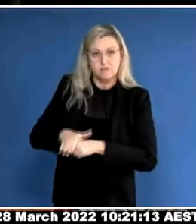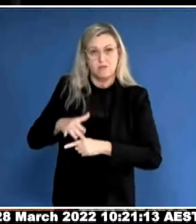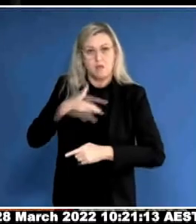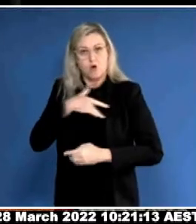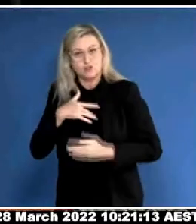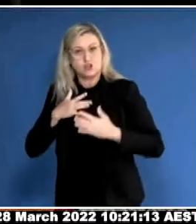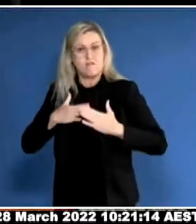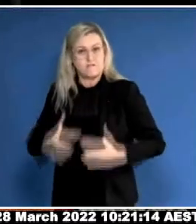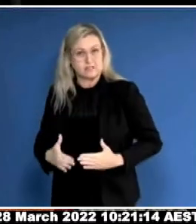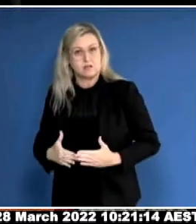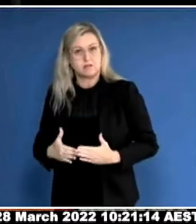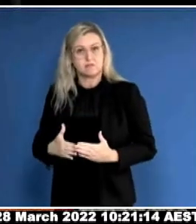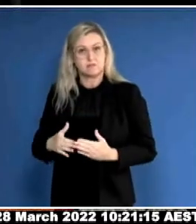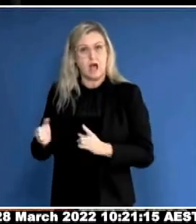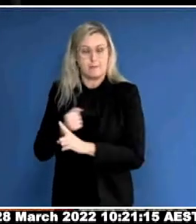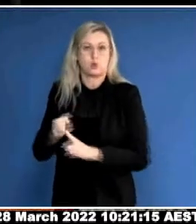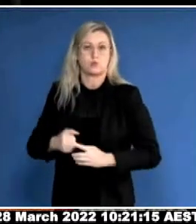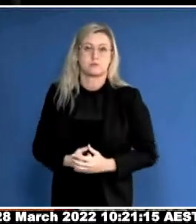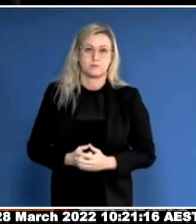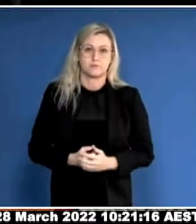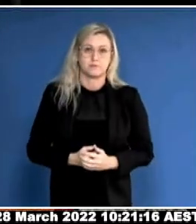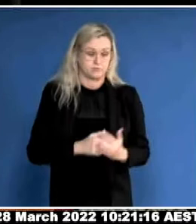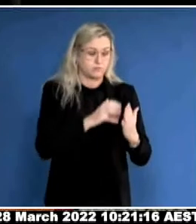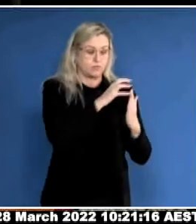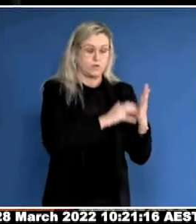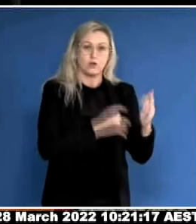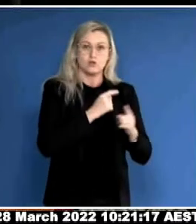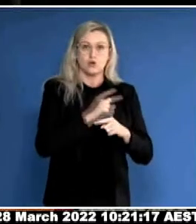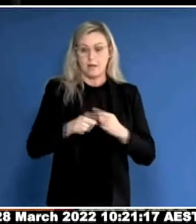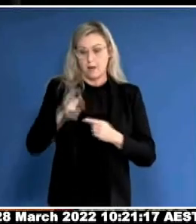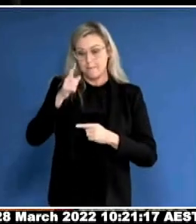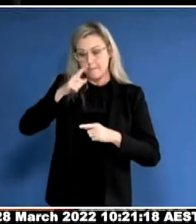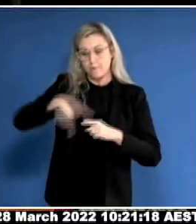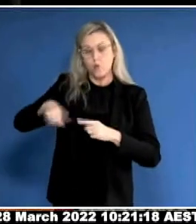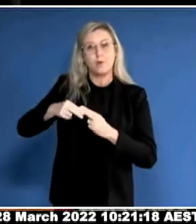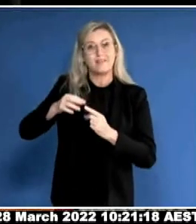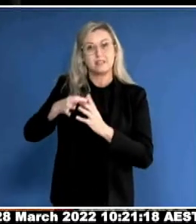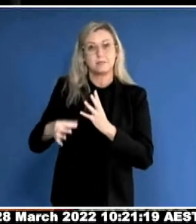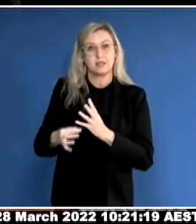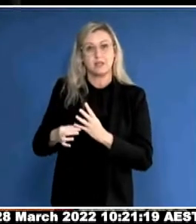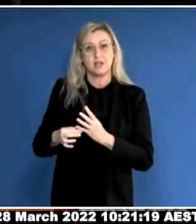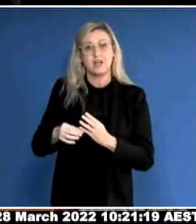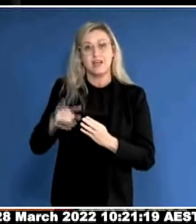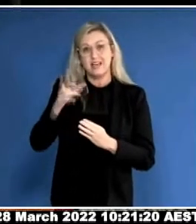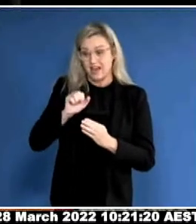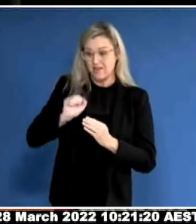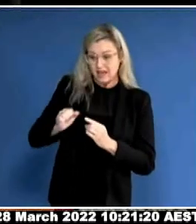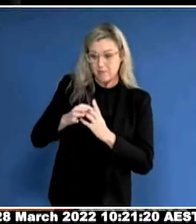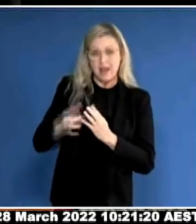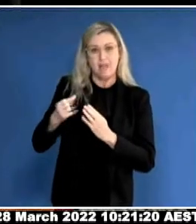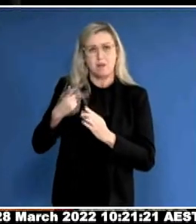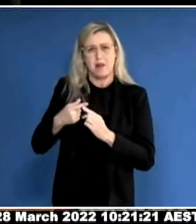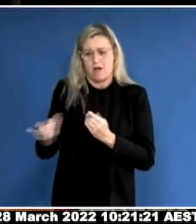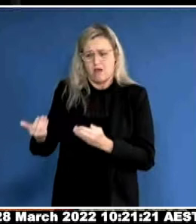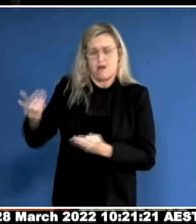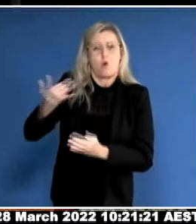The responses described how violence against a person with disability can further disable them, and add to what was described